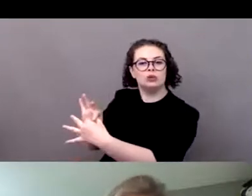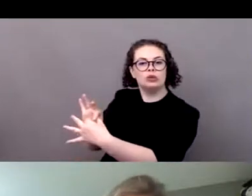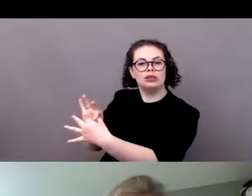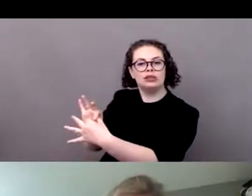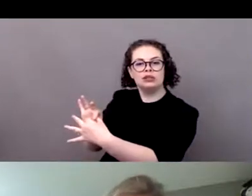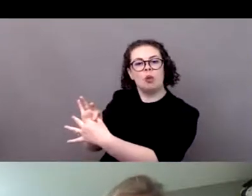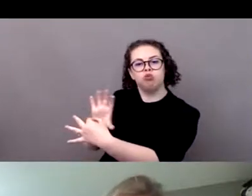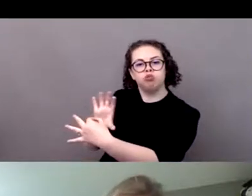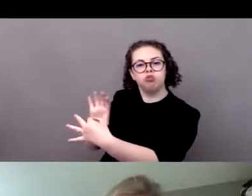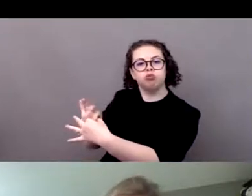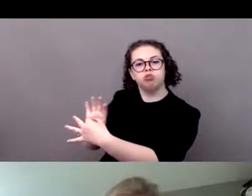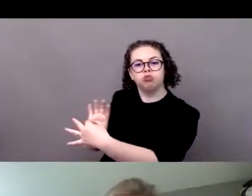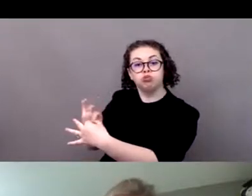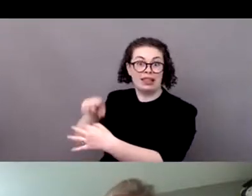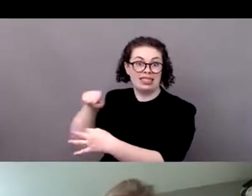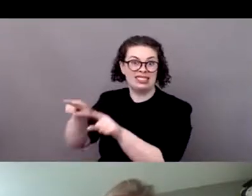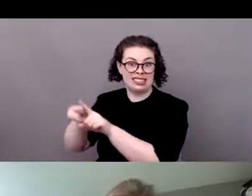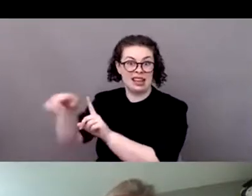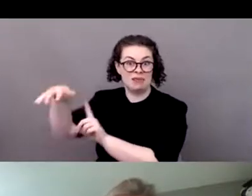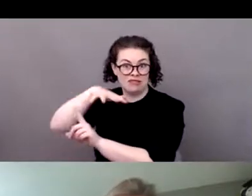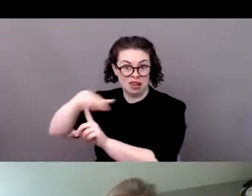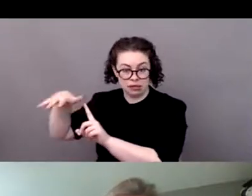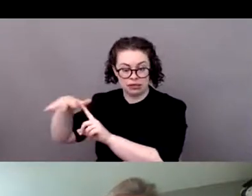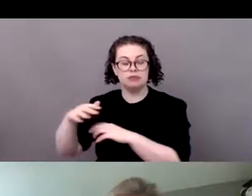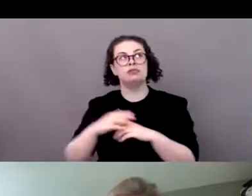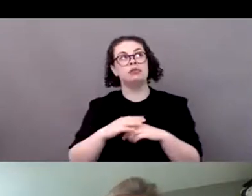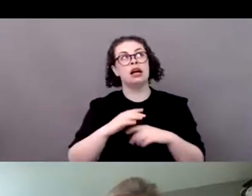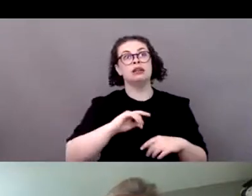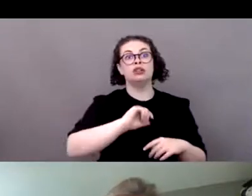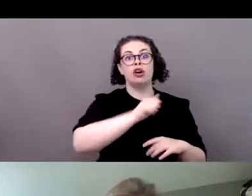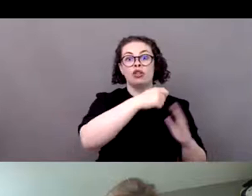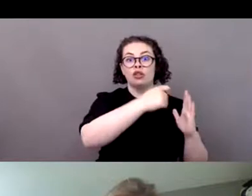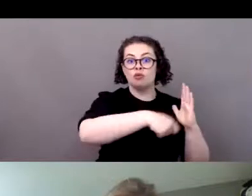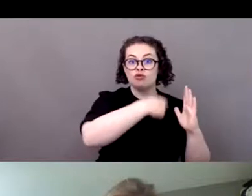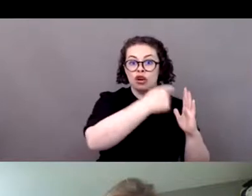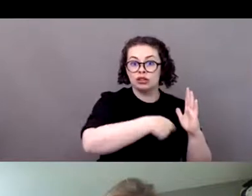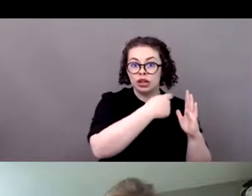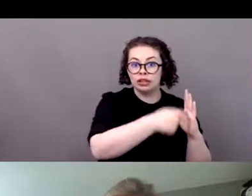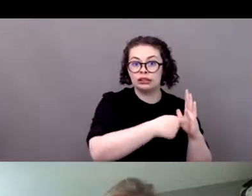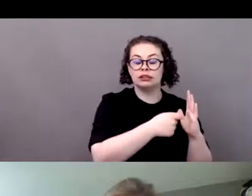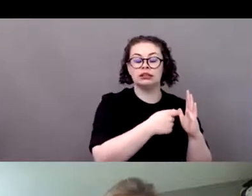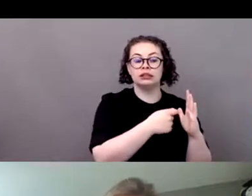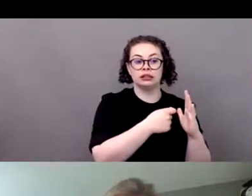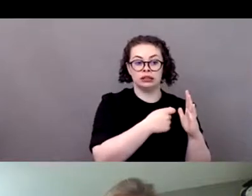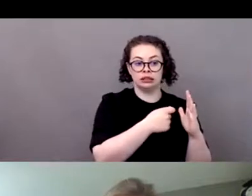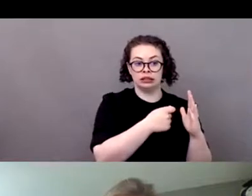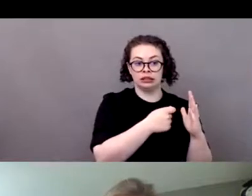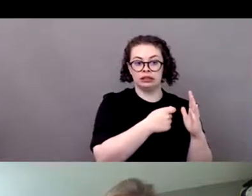well. And we are partners of a project Fans Matters on the involvement of all